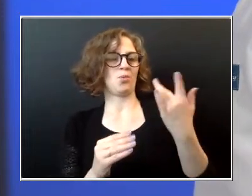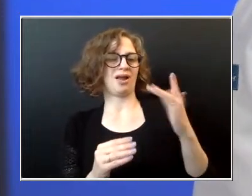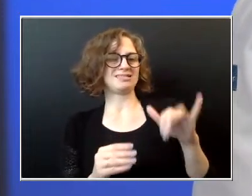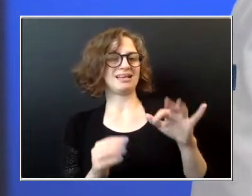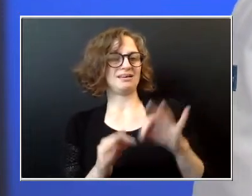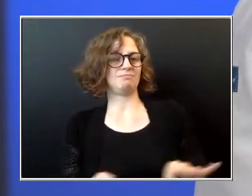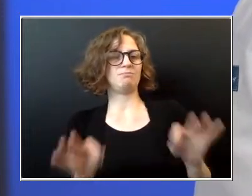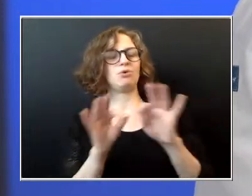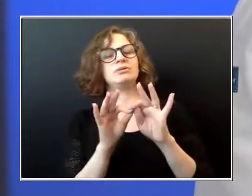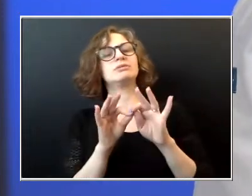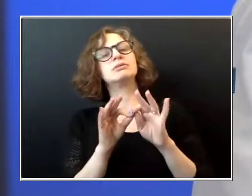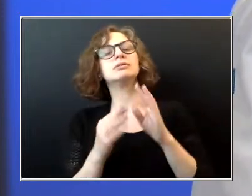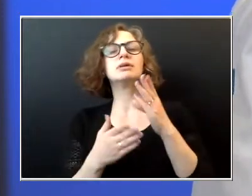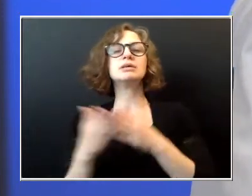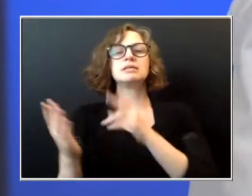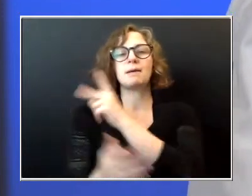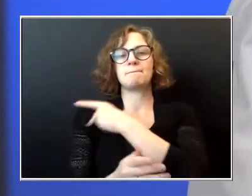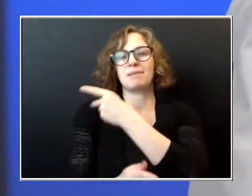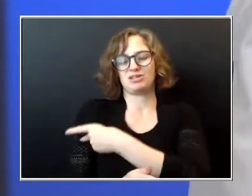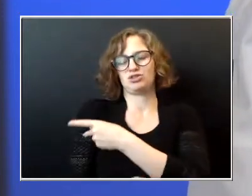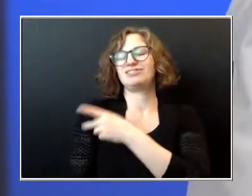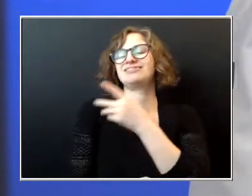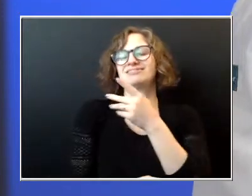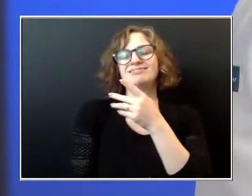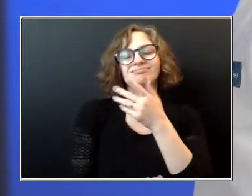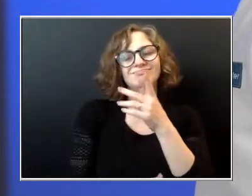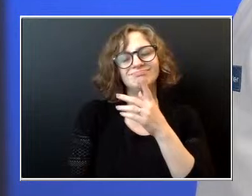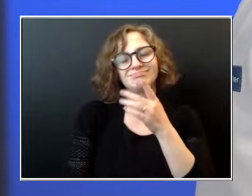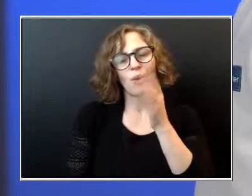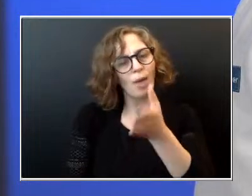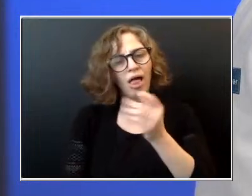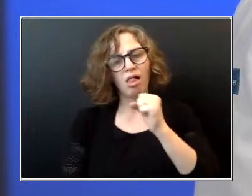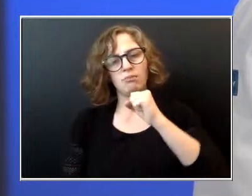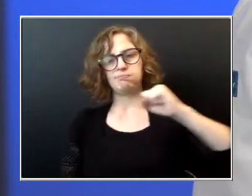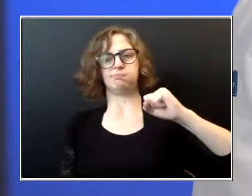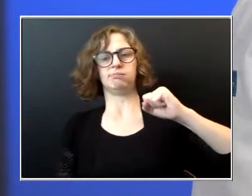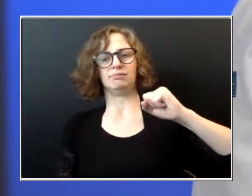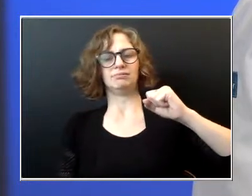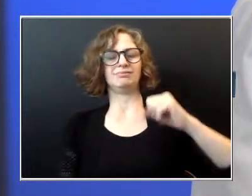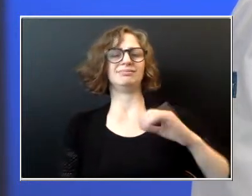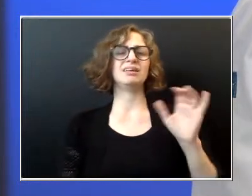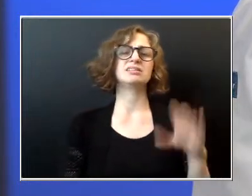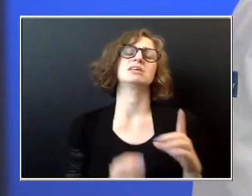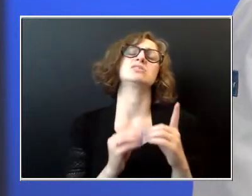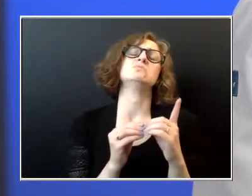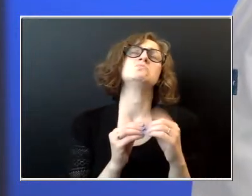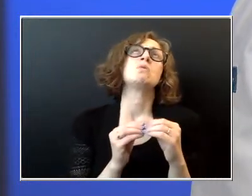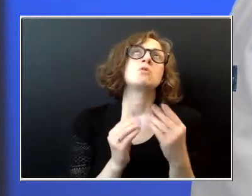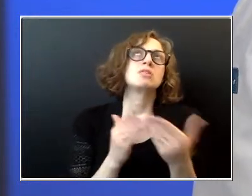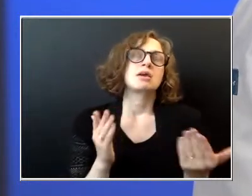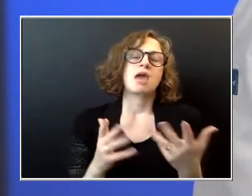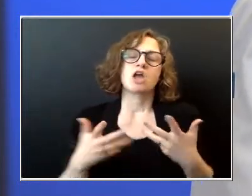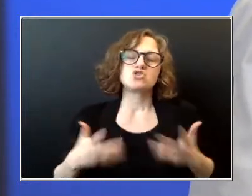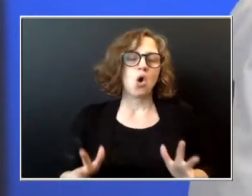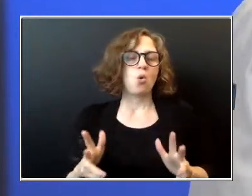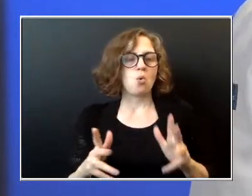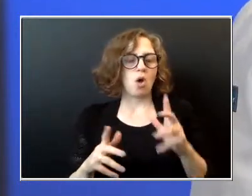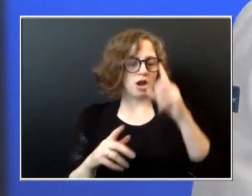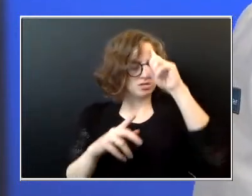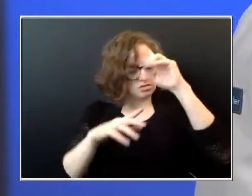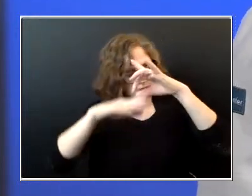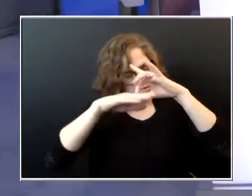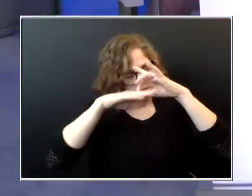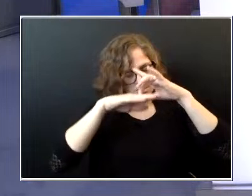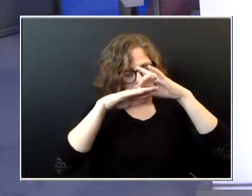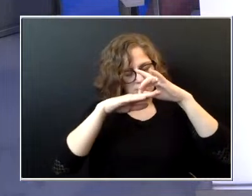do have that resistance because one more thing to be worried about, and what is there to do And